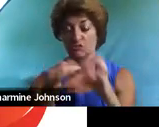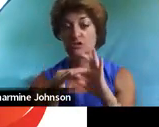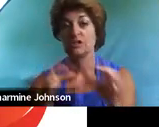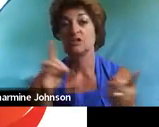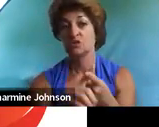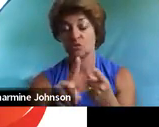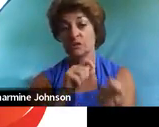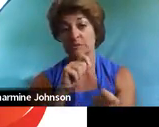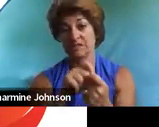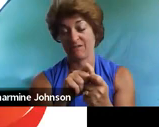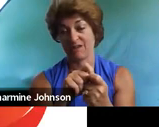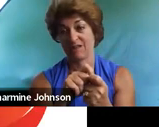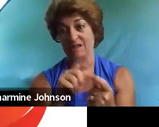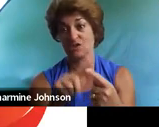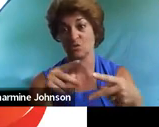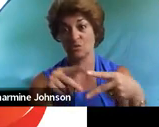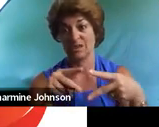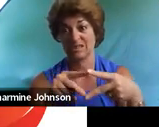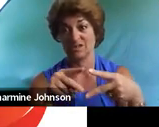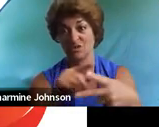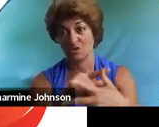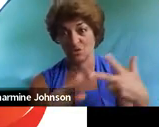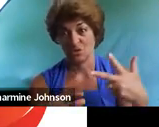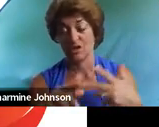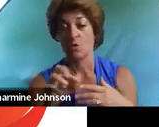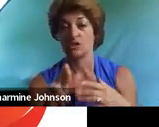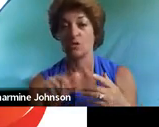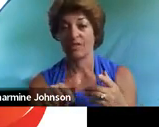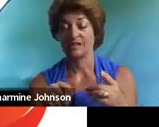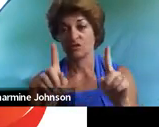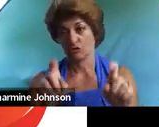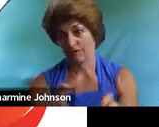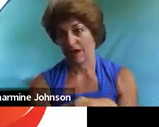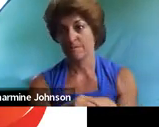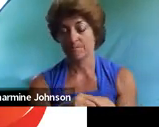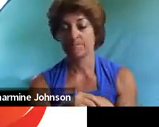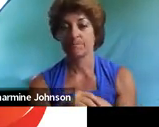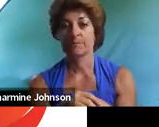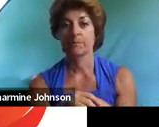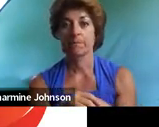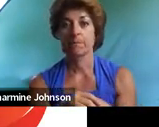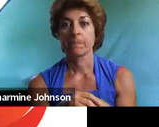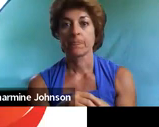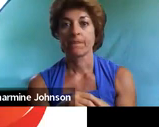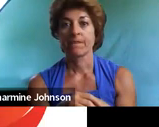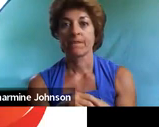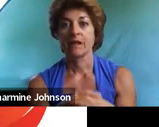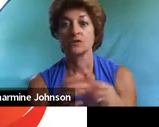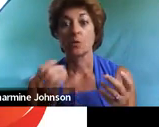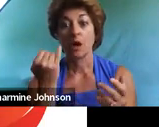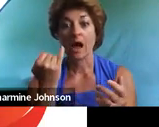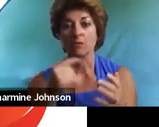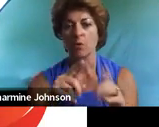related specifically to this. And I'm just going to take a second to see if in the